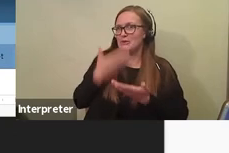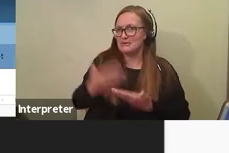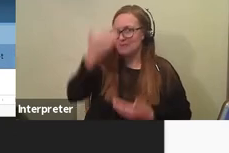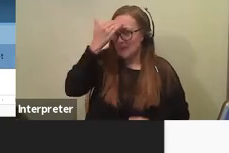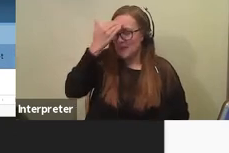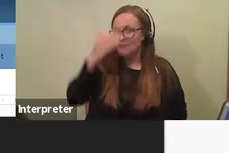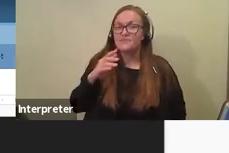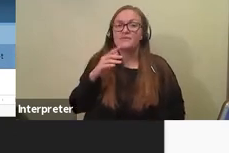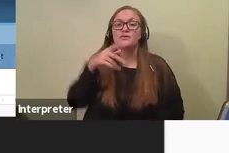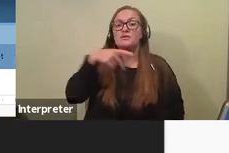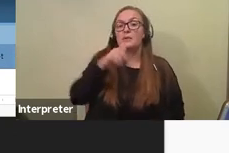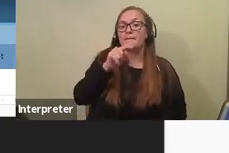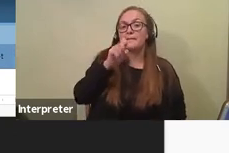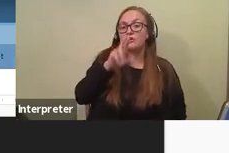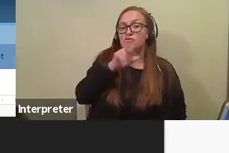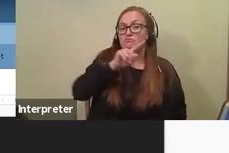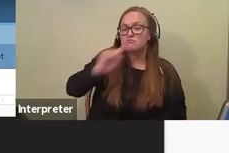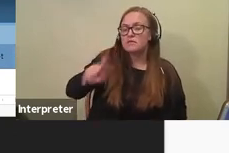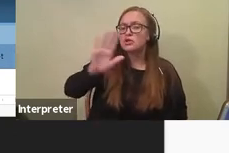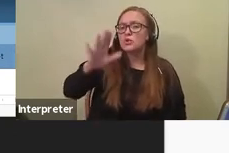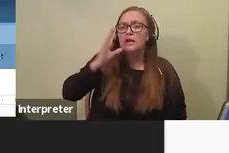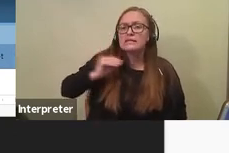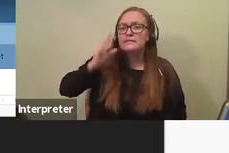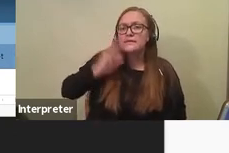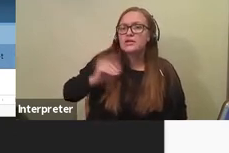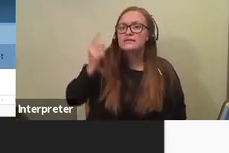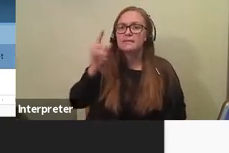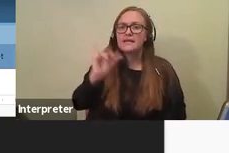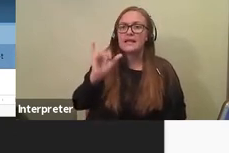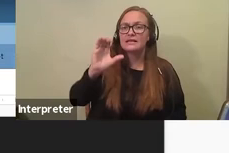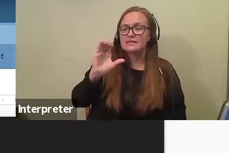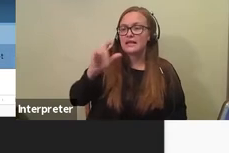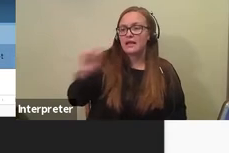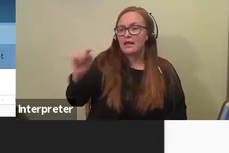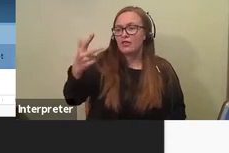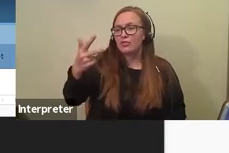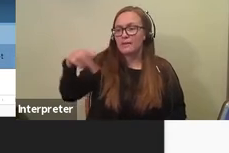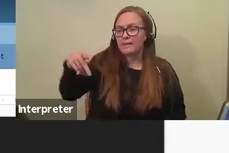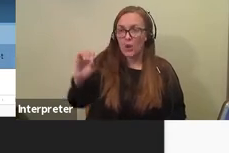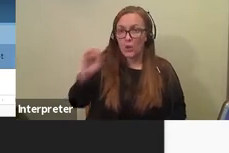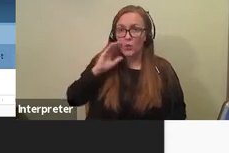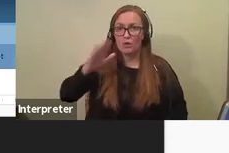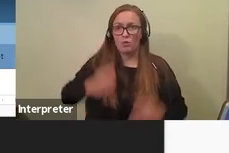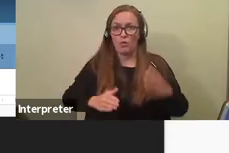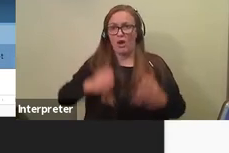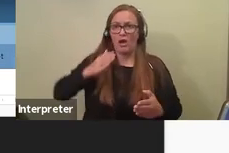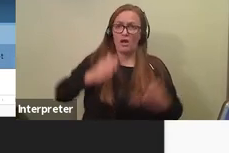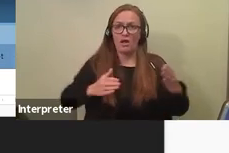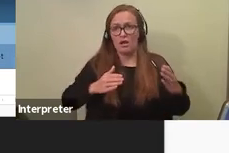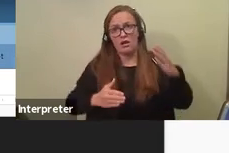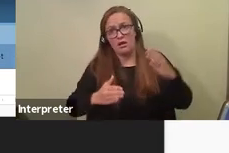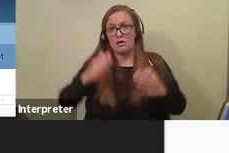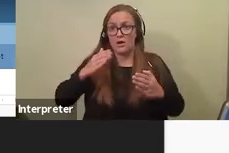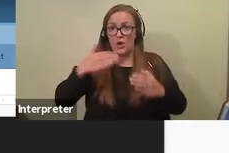Peter, who asks, in your experience, would something like C-3PO walk as awkwardly as he does, or would a model like him